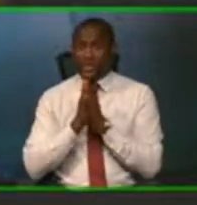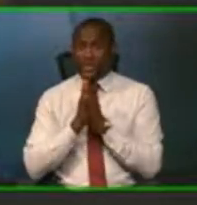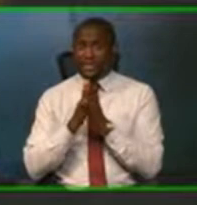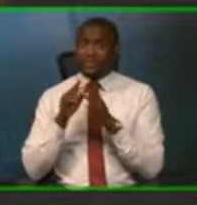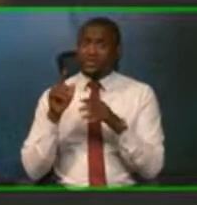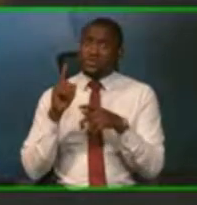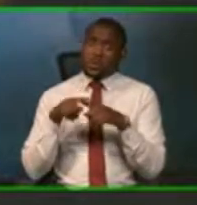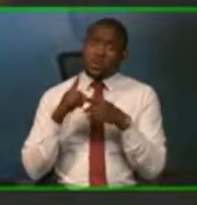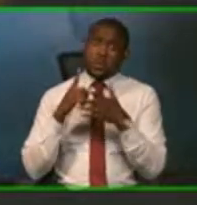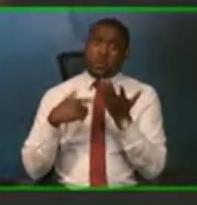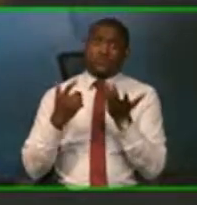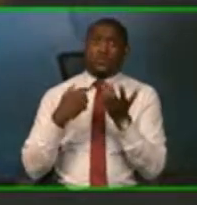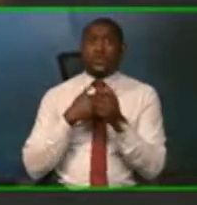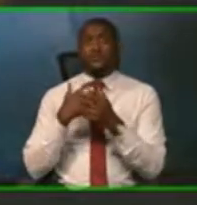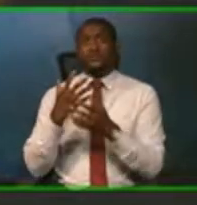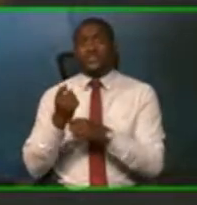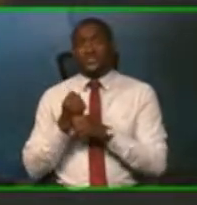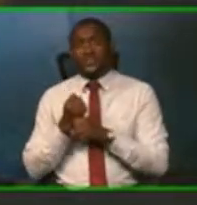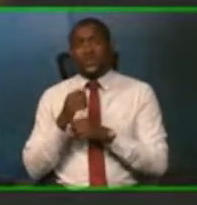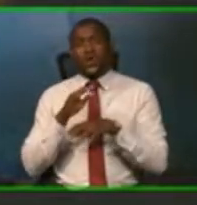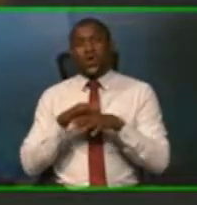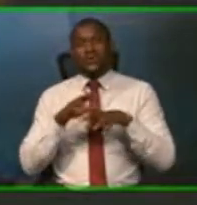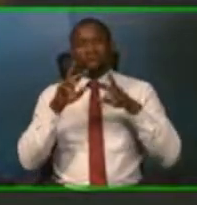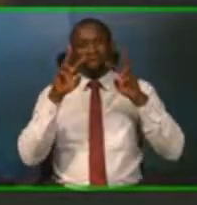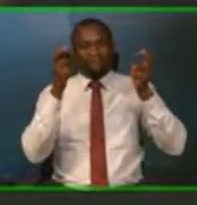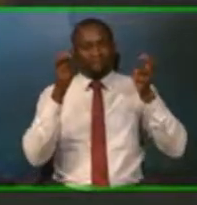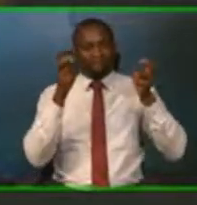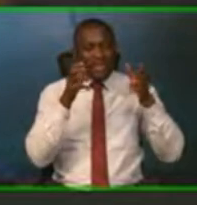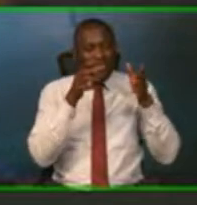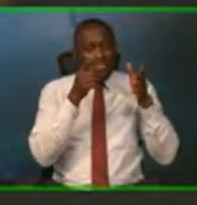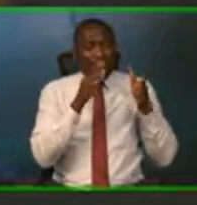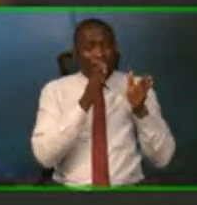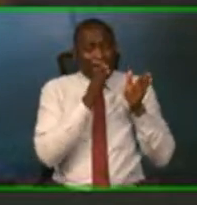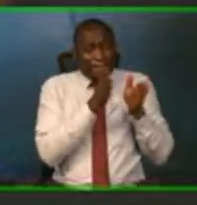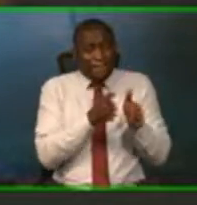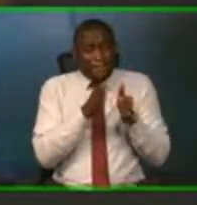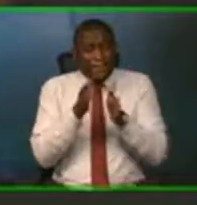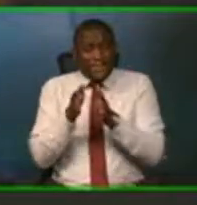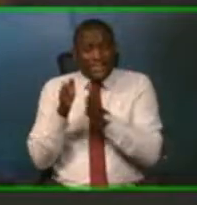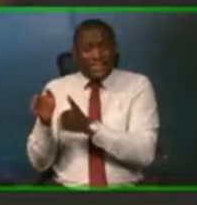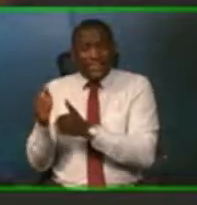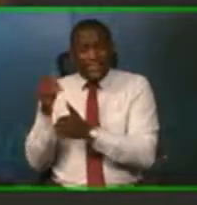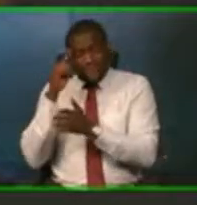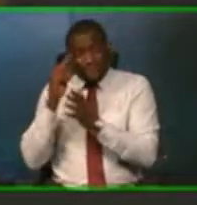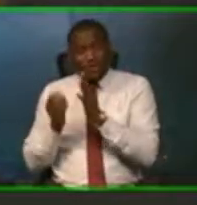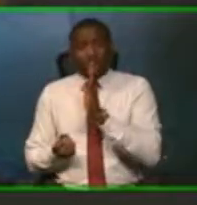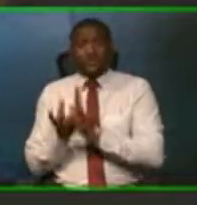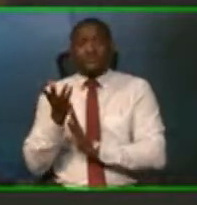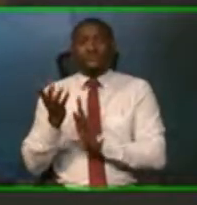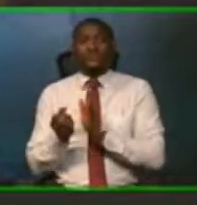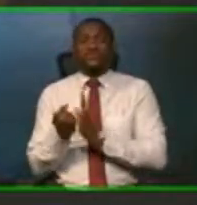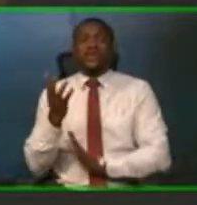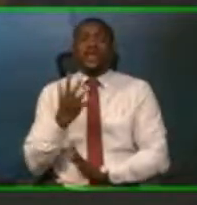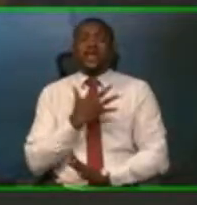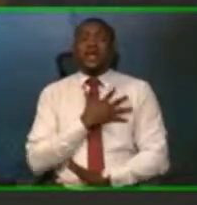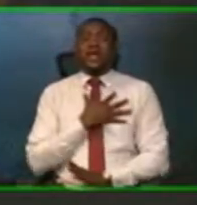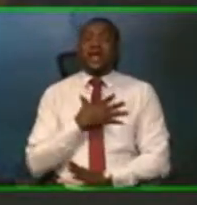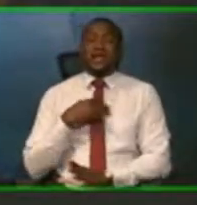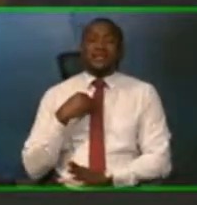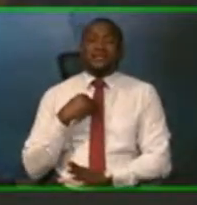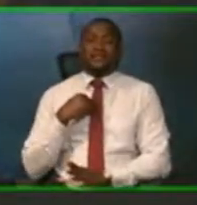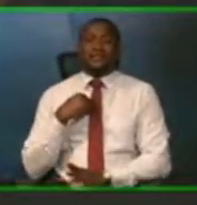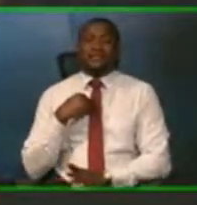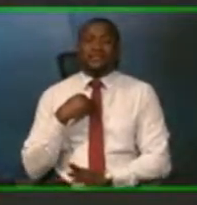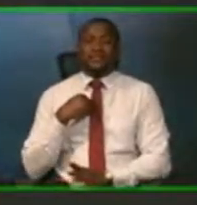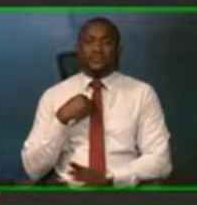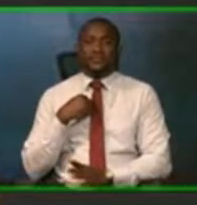received on the pattern for growth and stature. The pattern